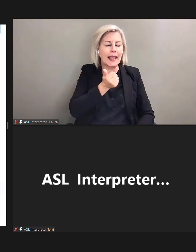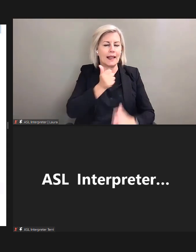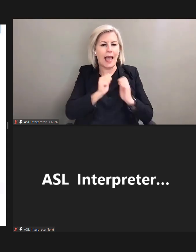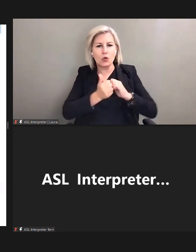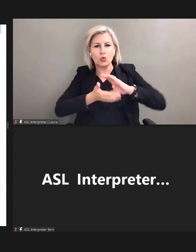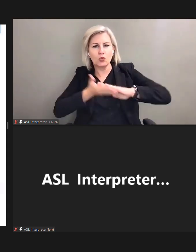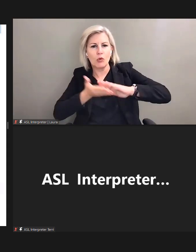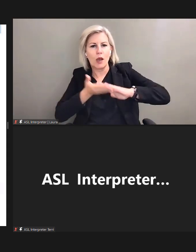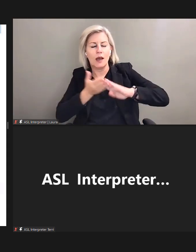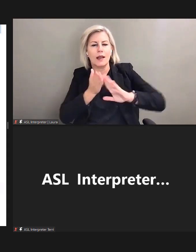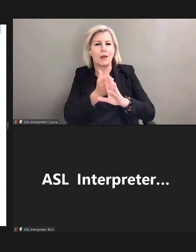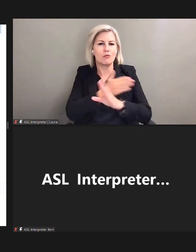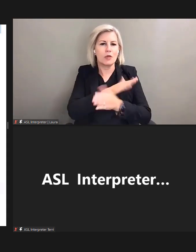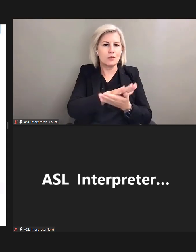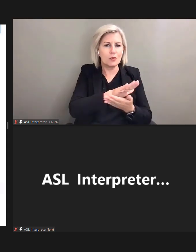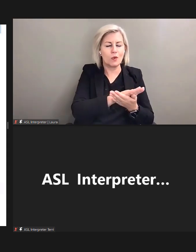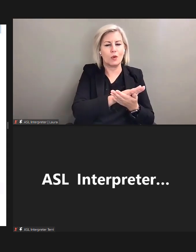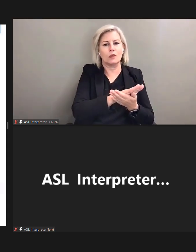a preschool